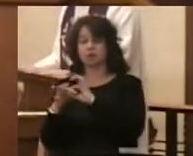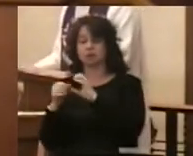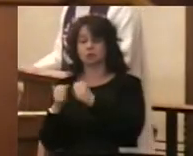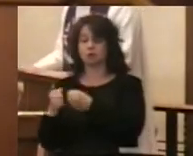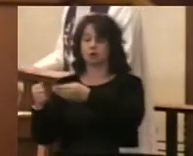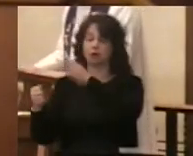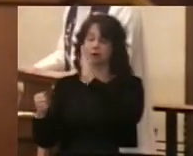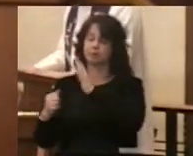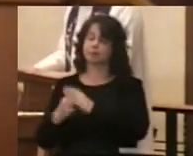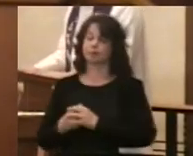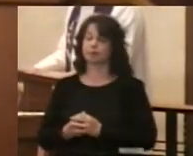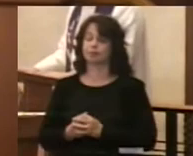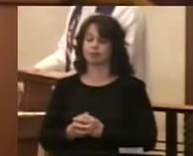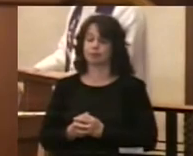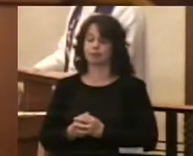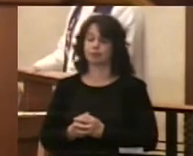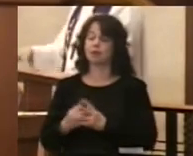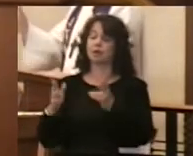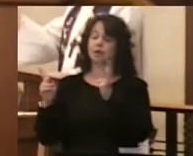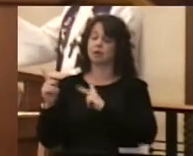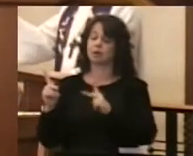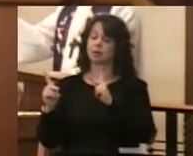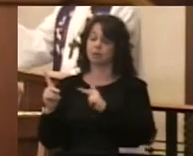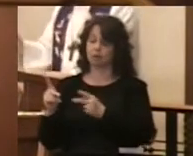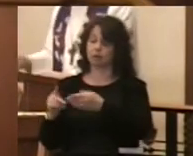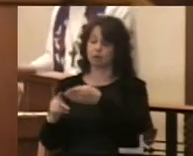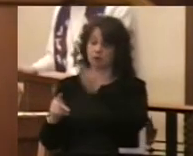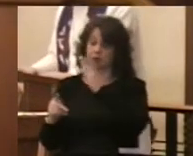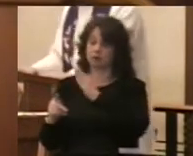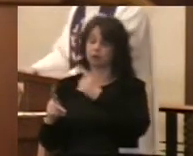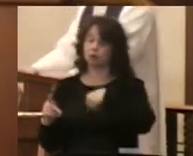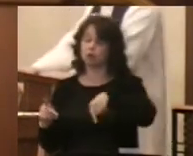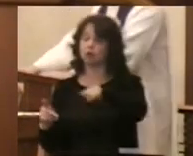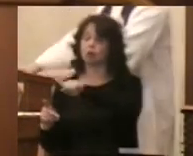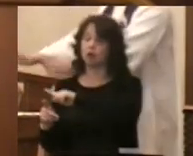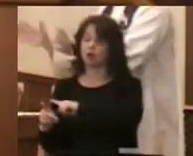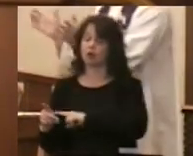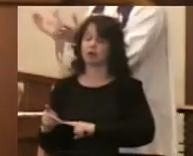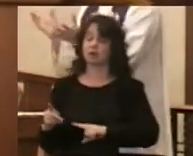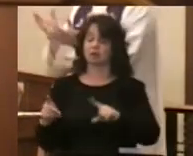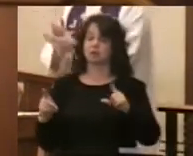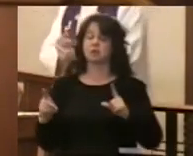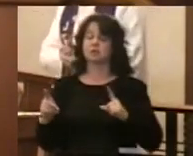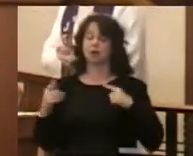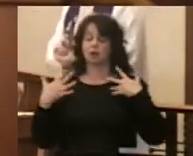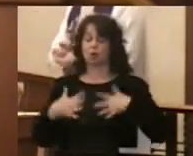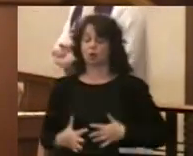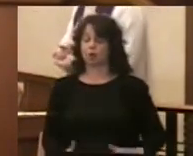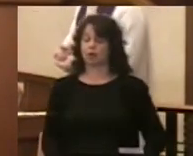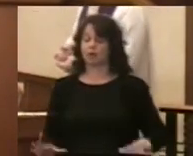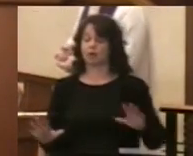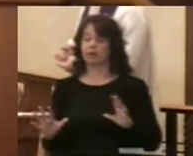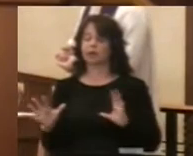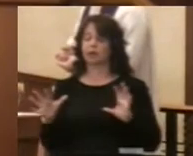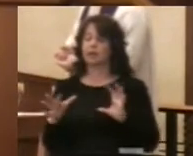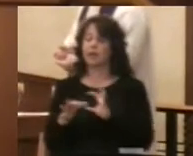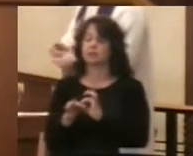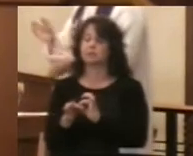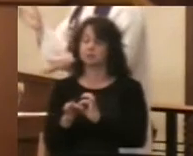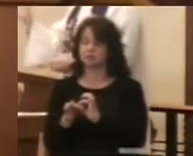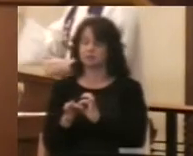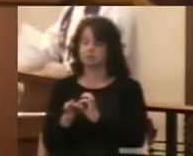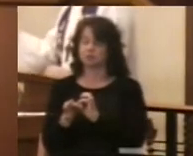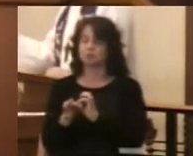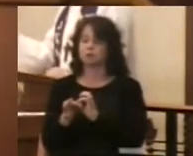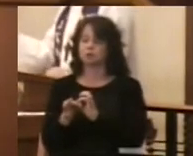God. The people of God, you are like a loincloth for God, clinging to His every move. But